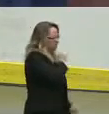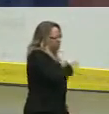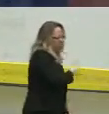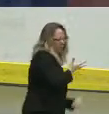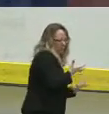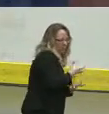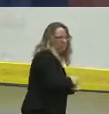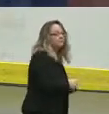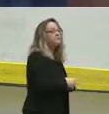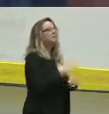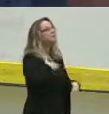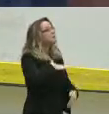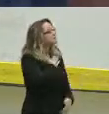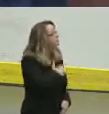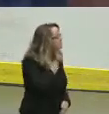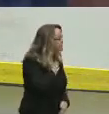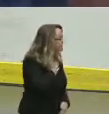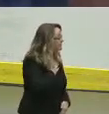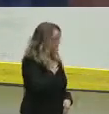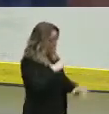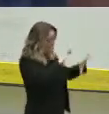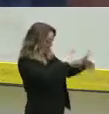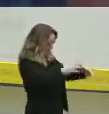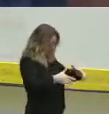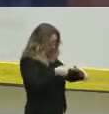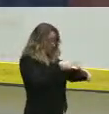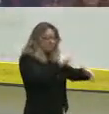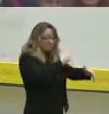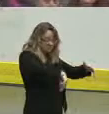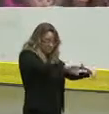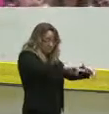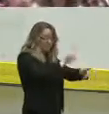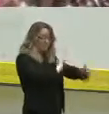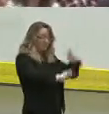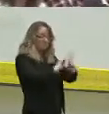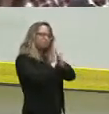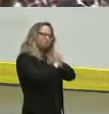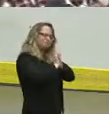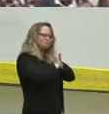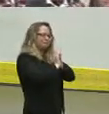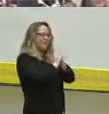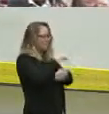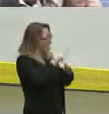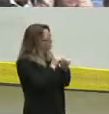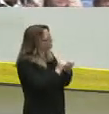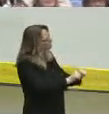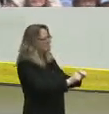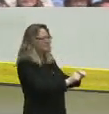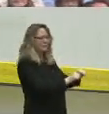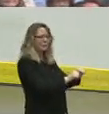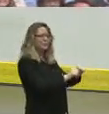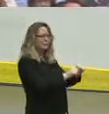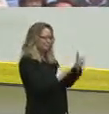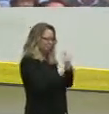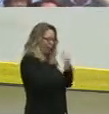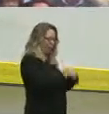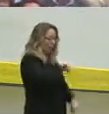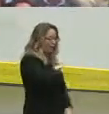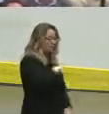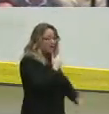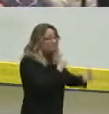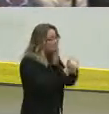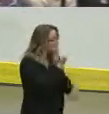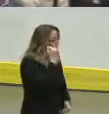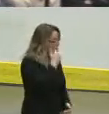those a round of applause as they will continue to be there for us. No matter how mature we may think we are, we will need them